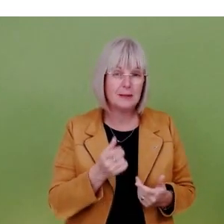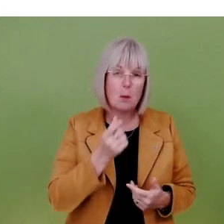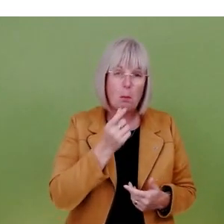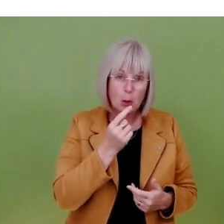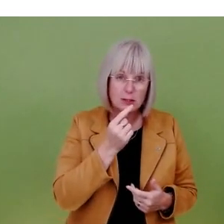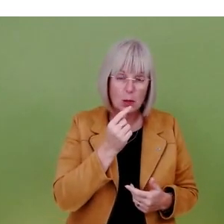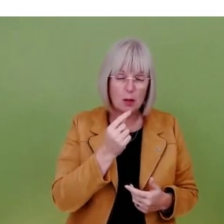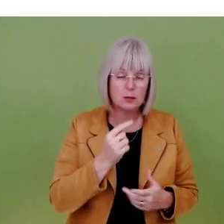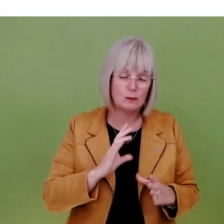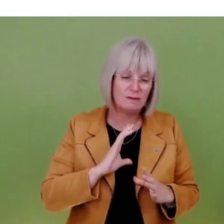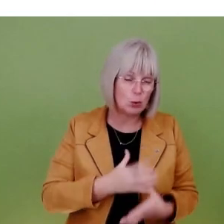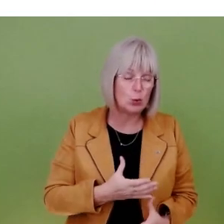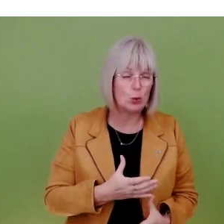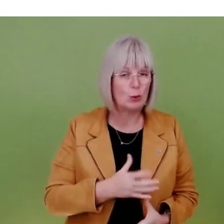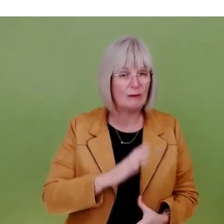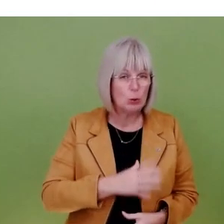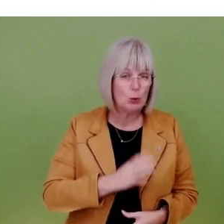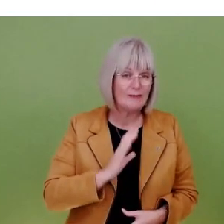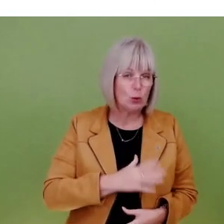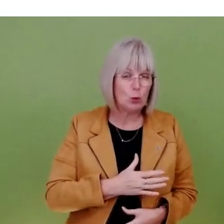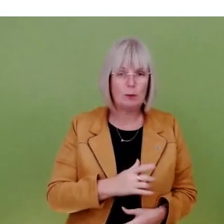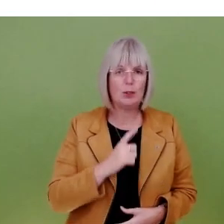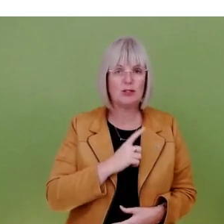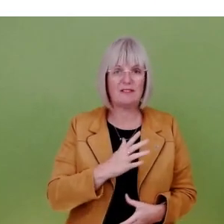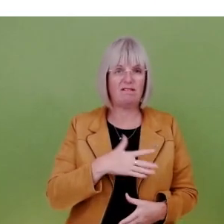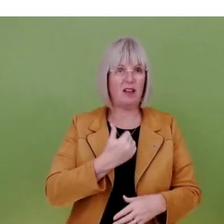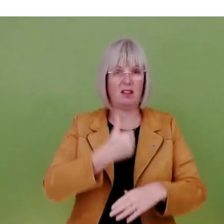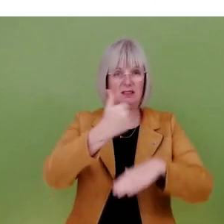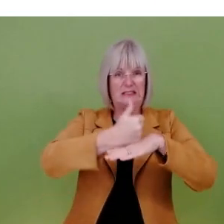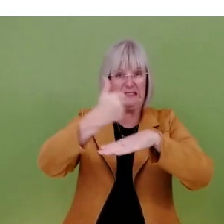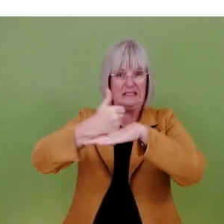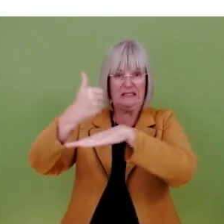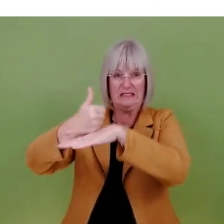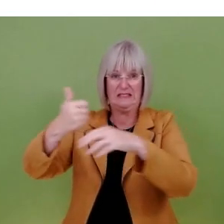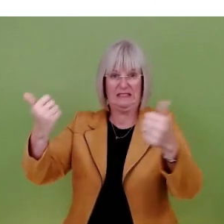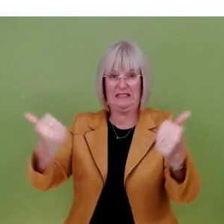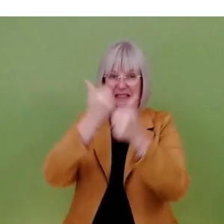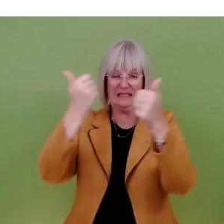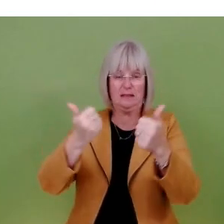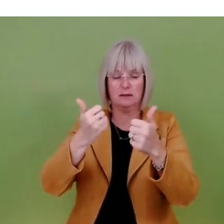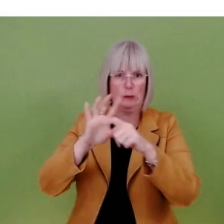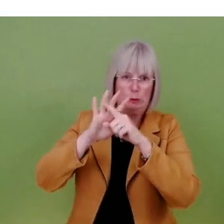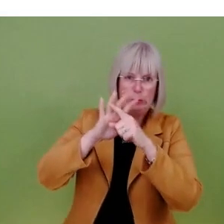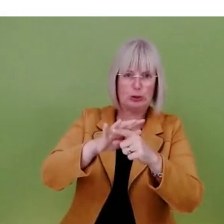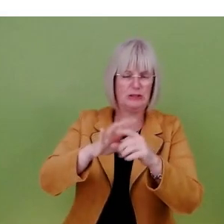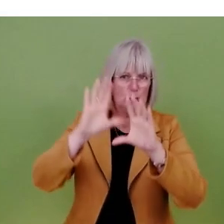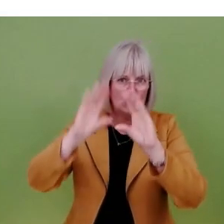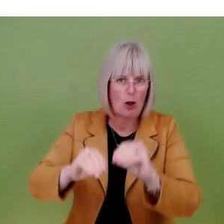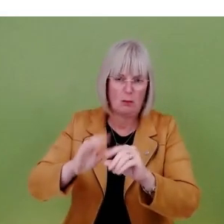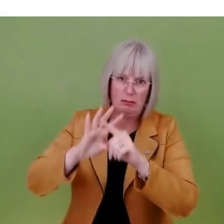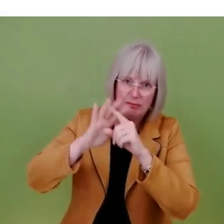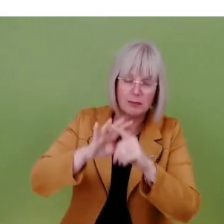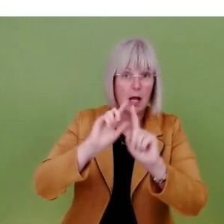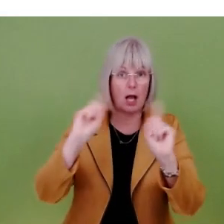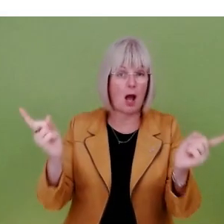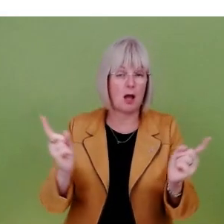issues because it feels that things are so set in place, you know, that it's possible to feel hopeless and to, you know, find it difficult to